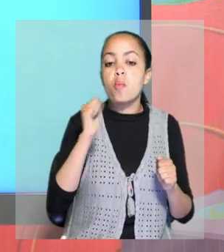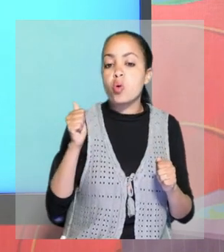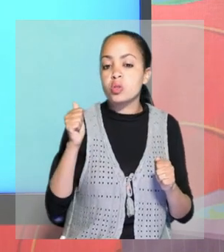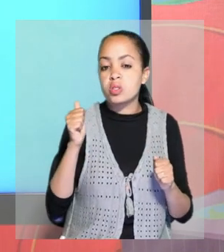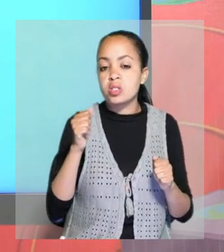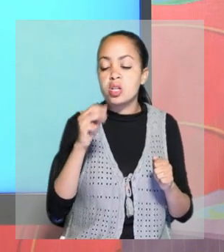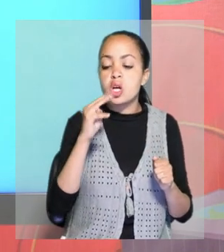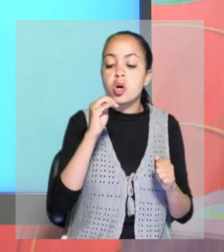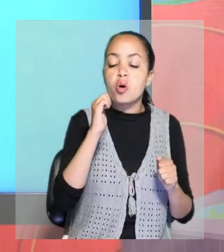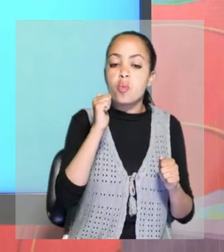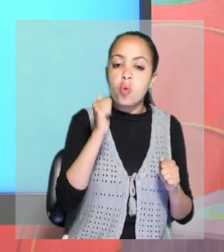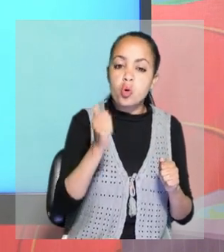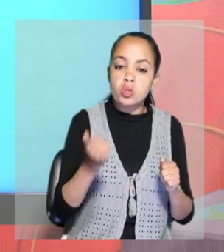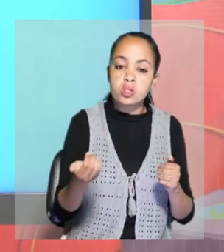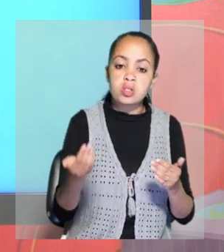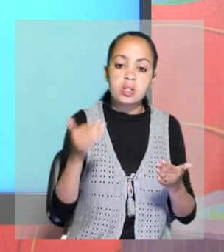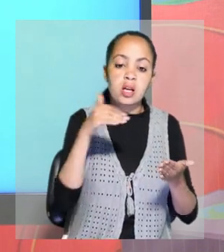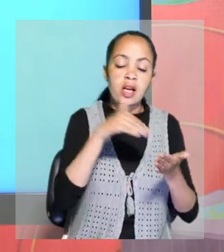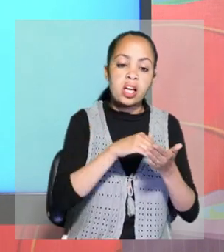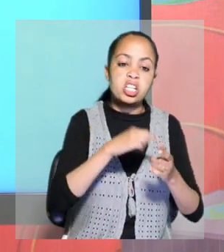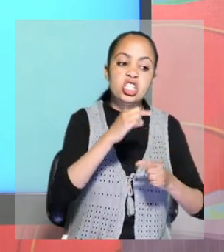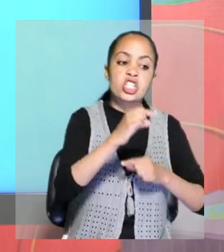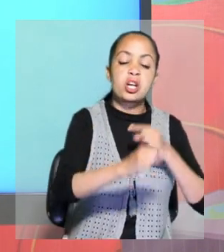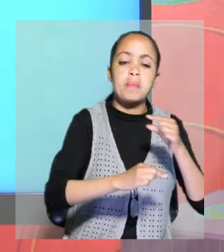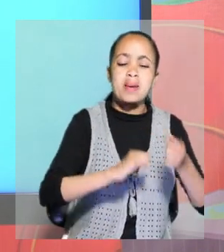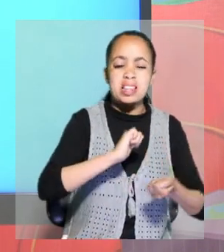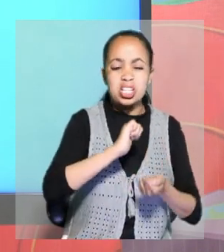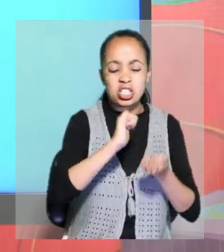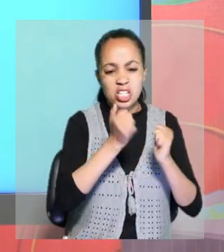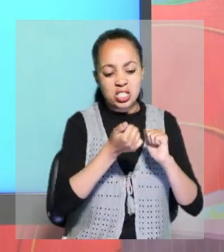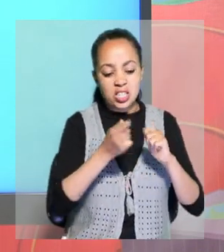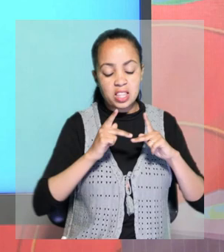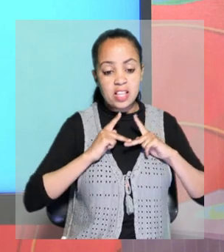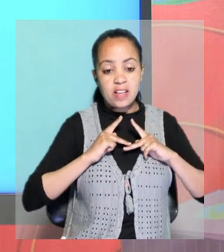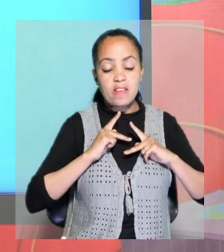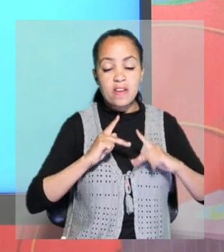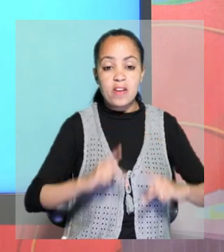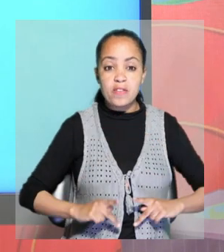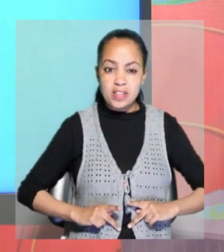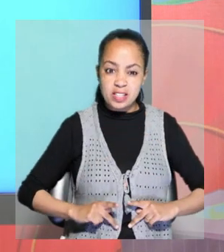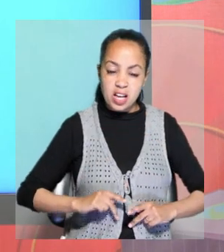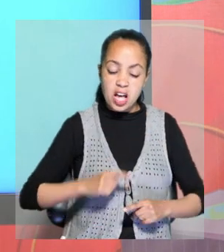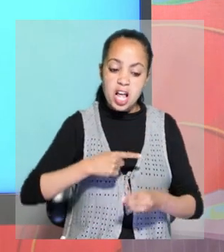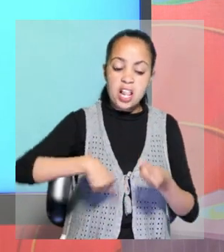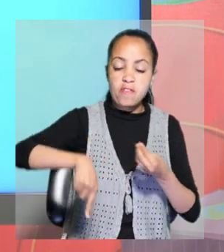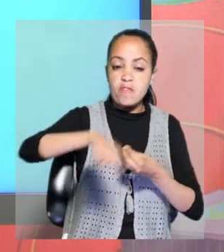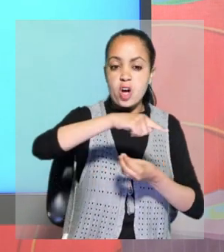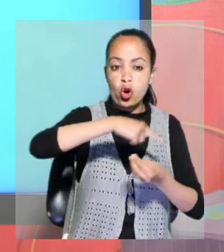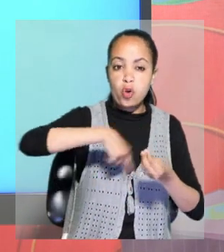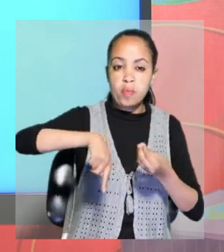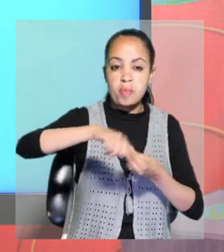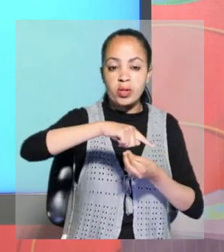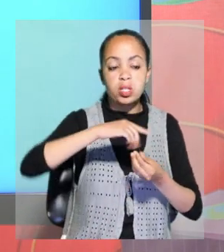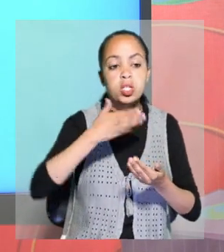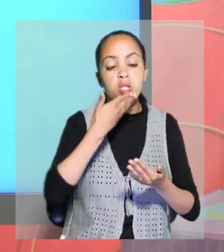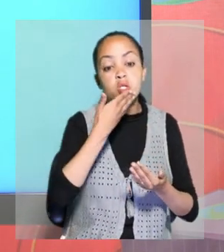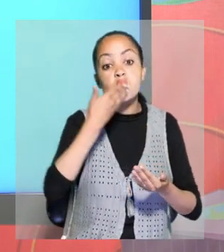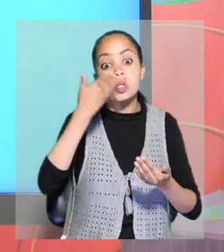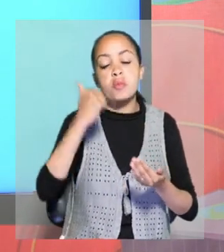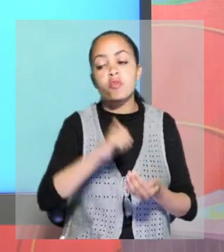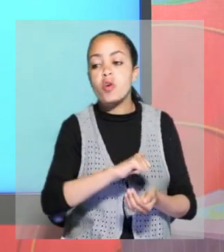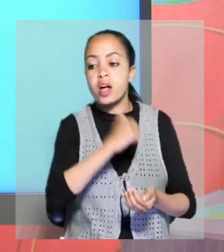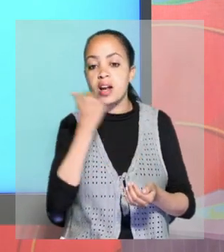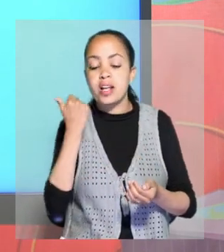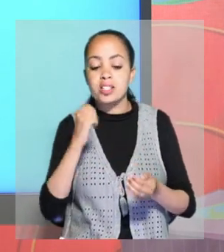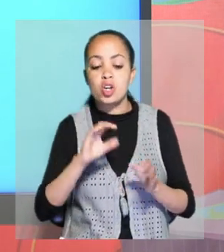where moss germinates there, and it changes the physical environment of the area, which is going to suitable for another